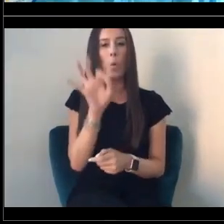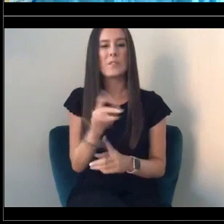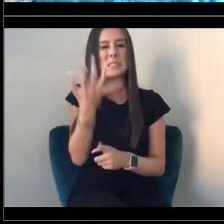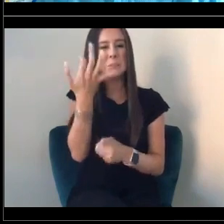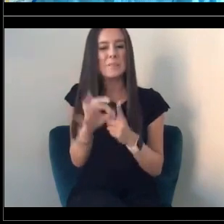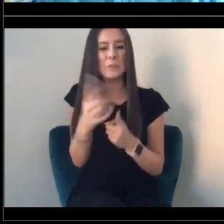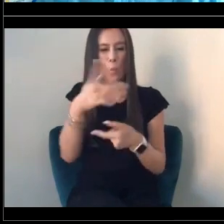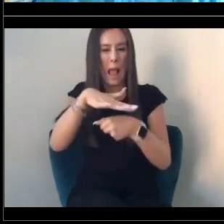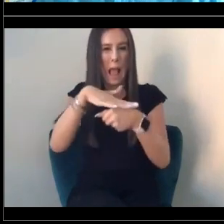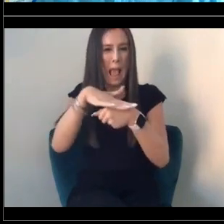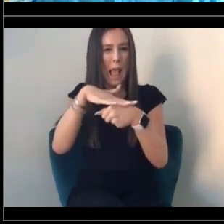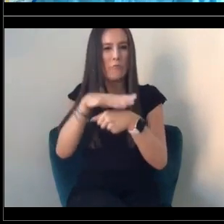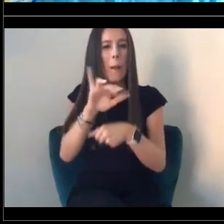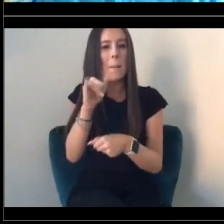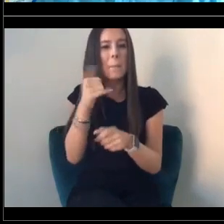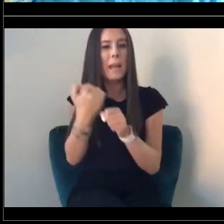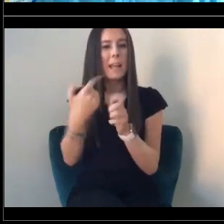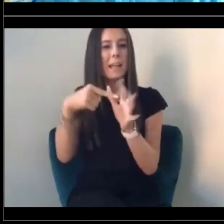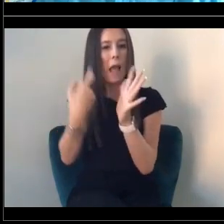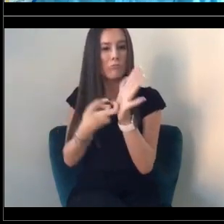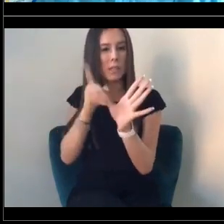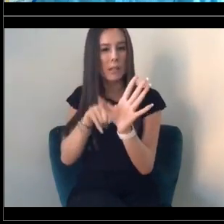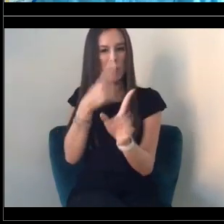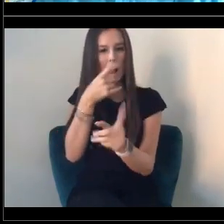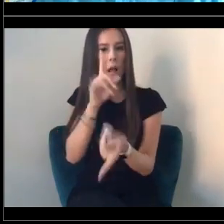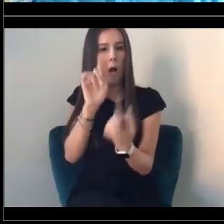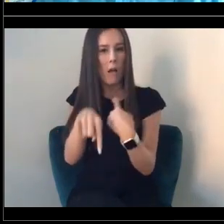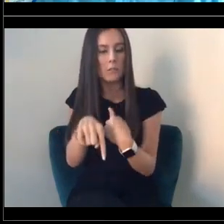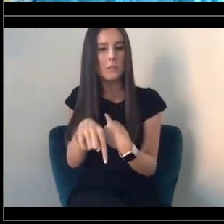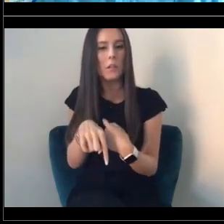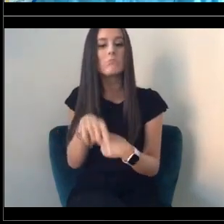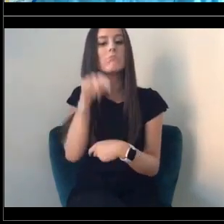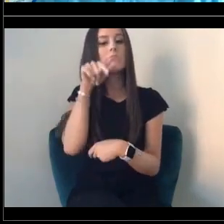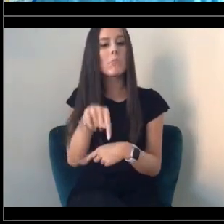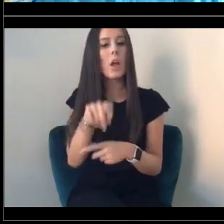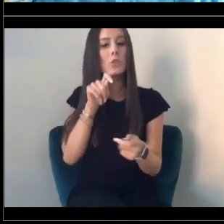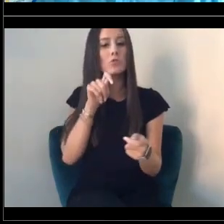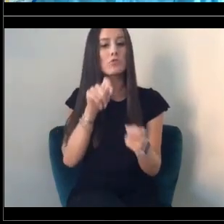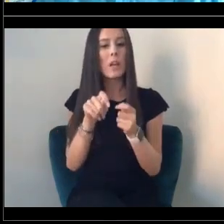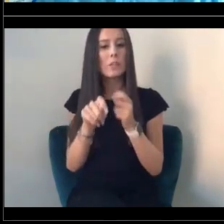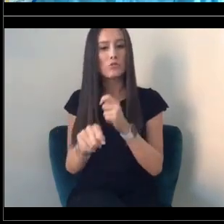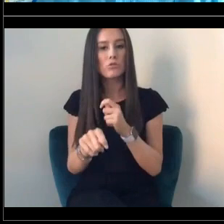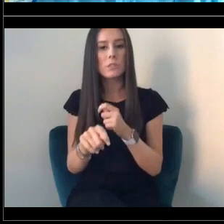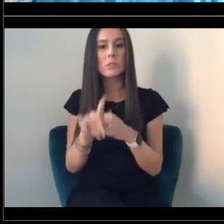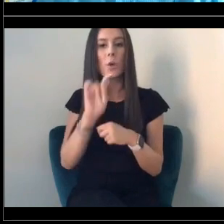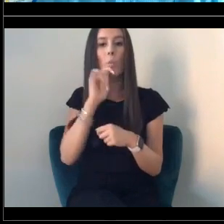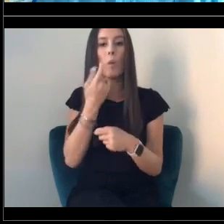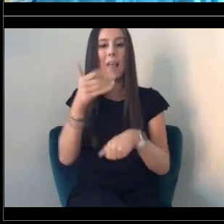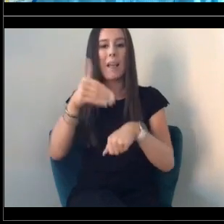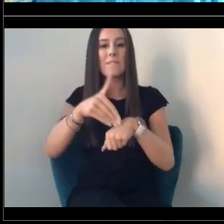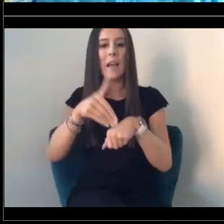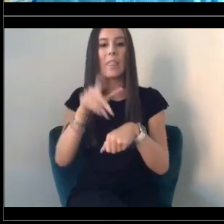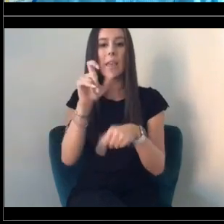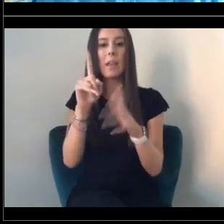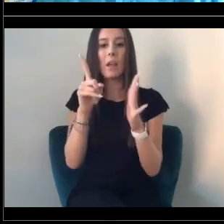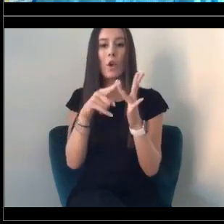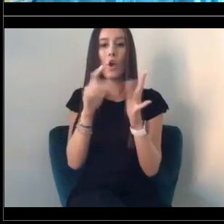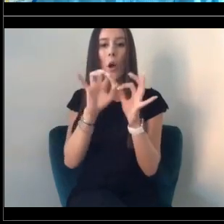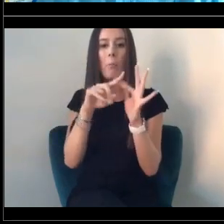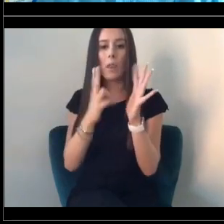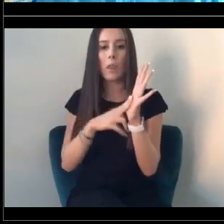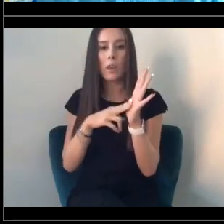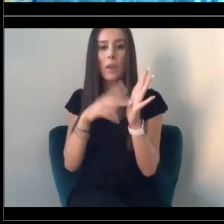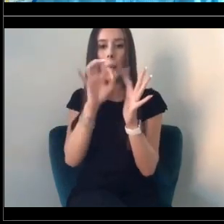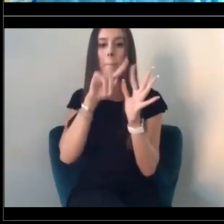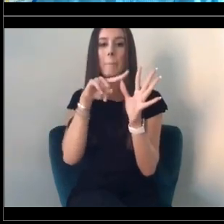if you can pick this one up. The question is, how will these changes affect the Cobham Parish boundaries, the boundaries of which